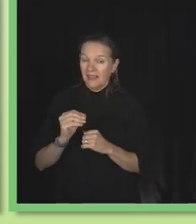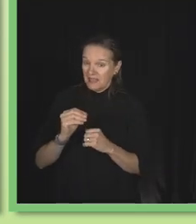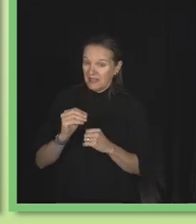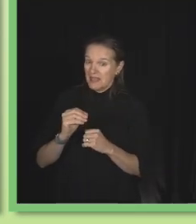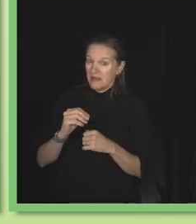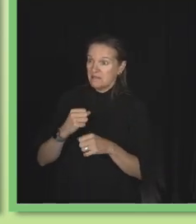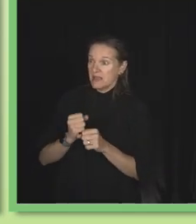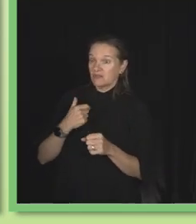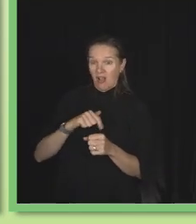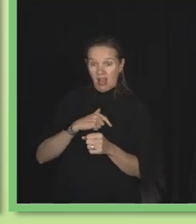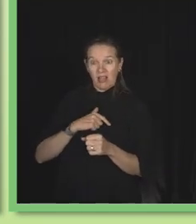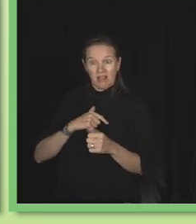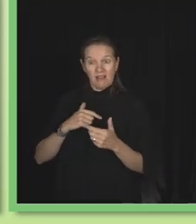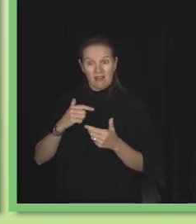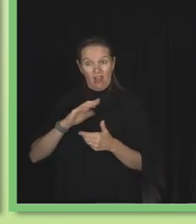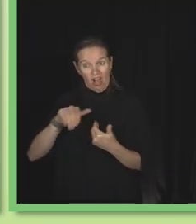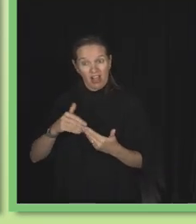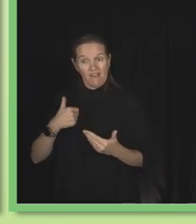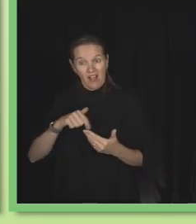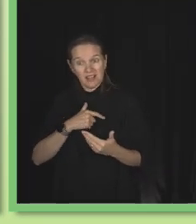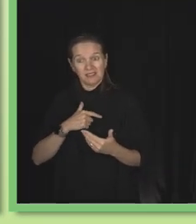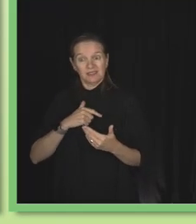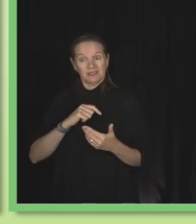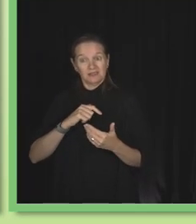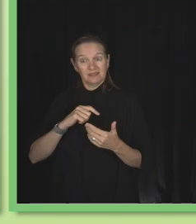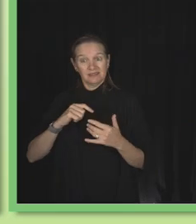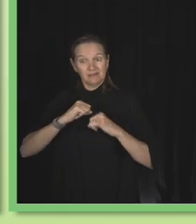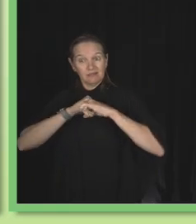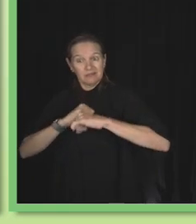all potential security heroes. Now you're getting in.